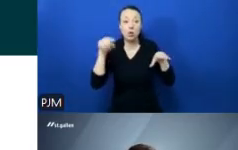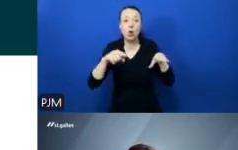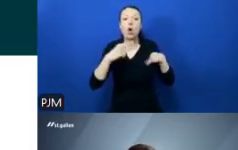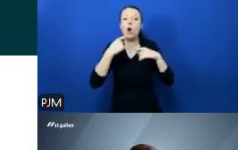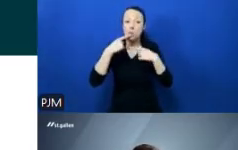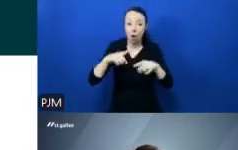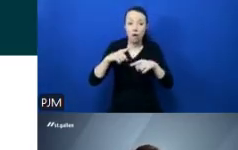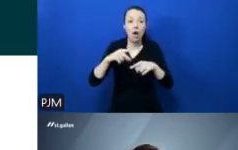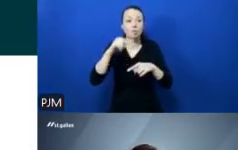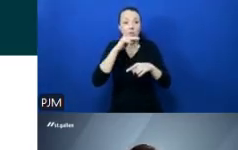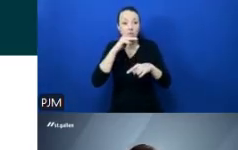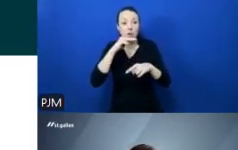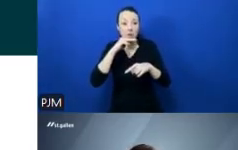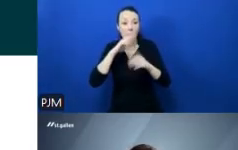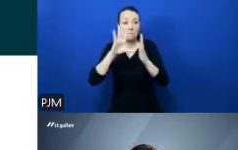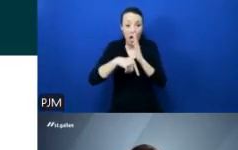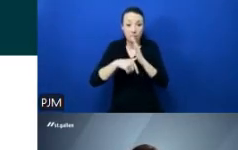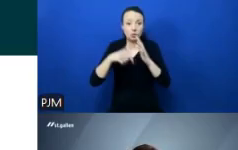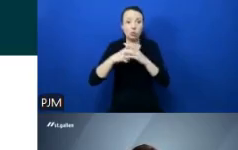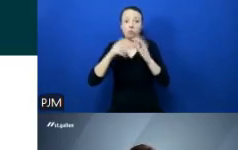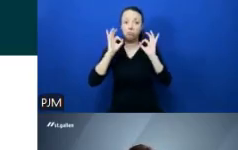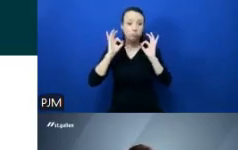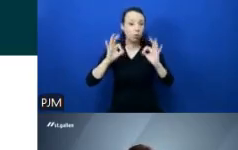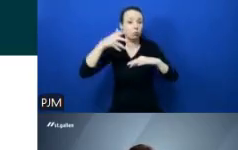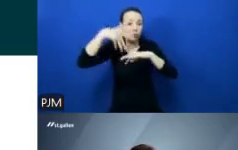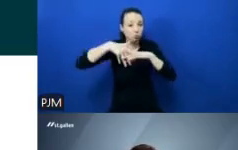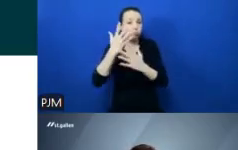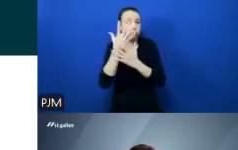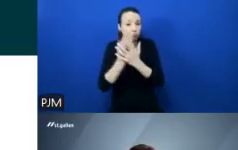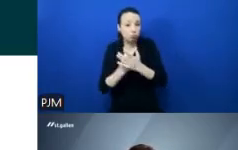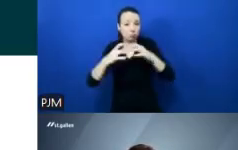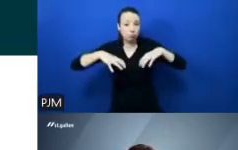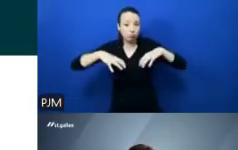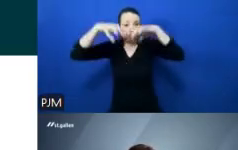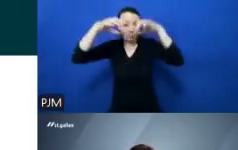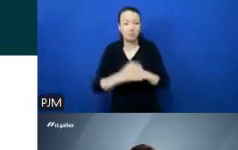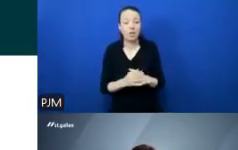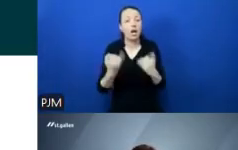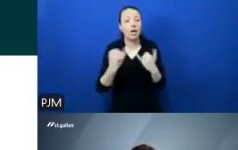even ones they are the most important one from the water retention point of view.